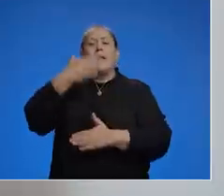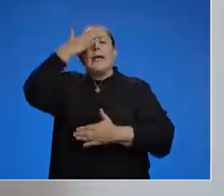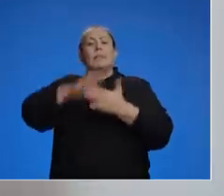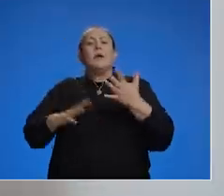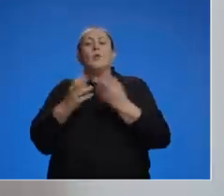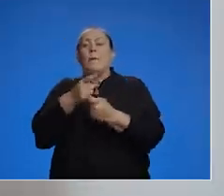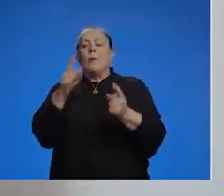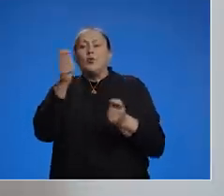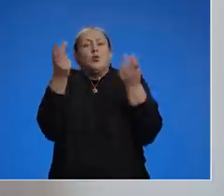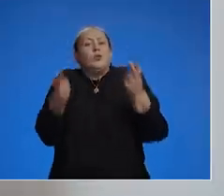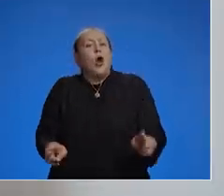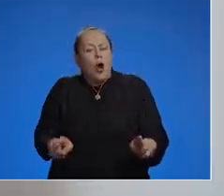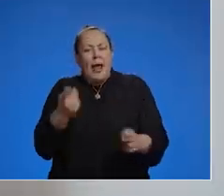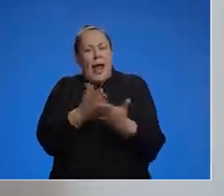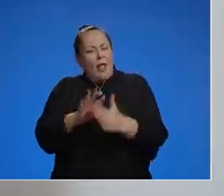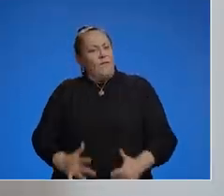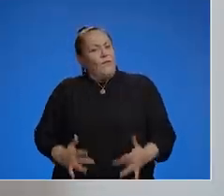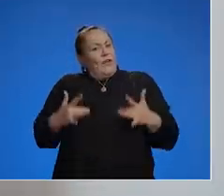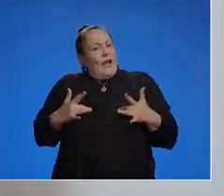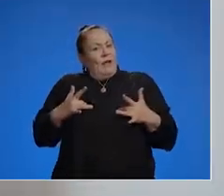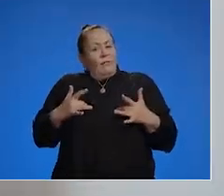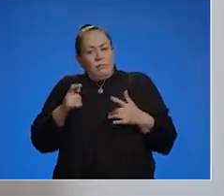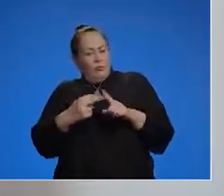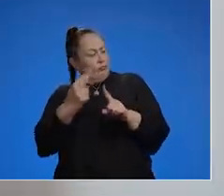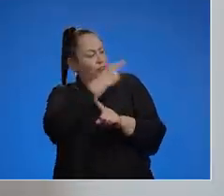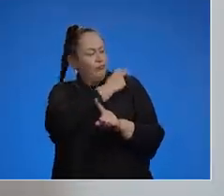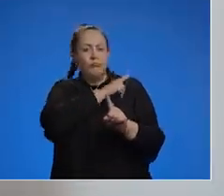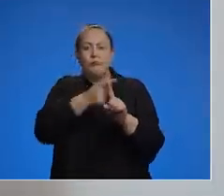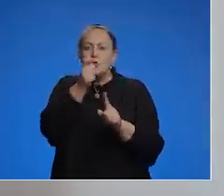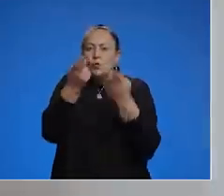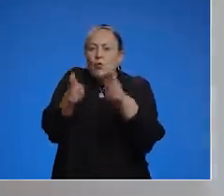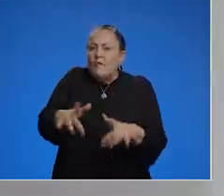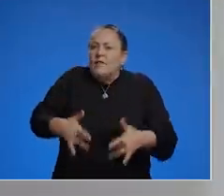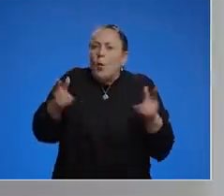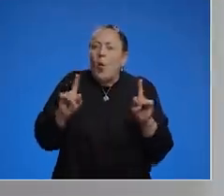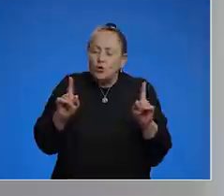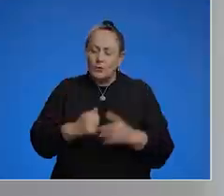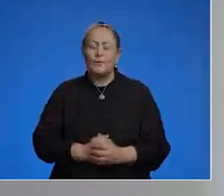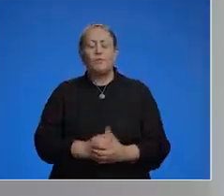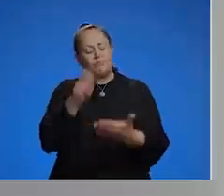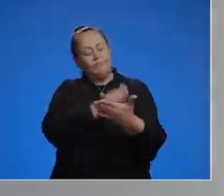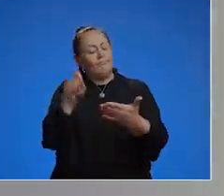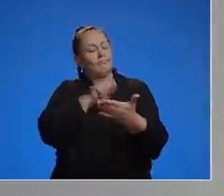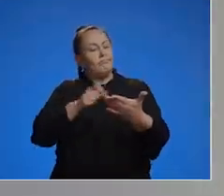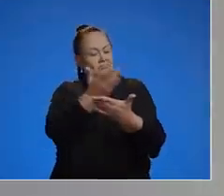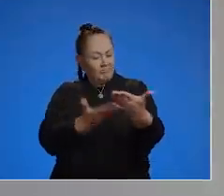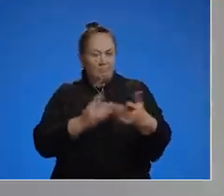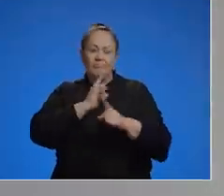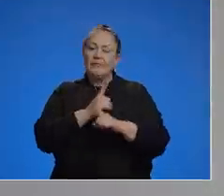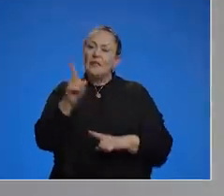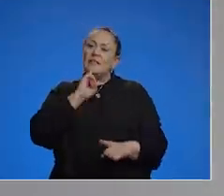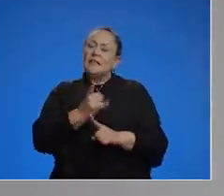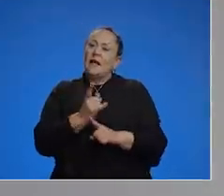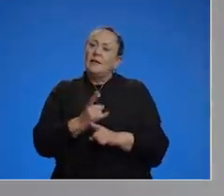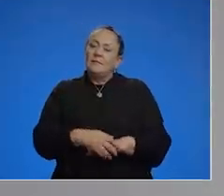ill people, their feelings about life as they looked back. Her own words, they saw in the